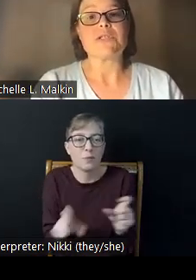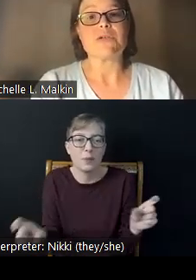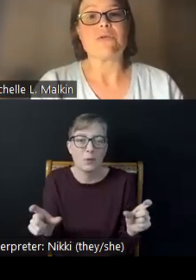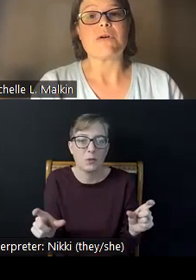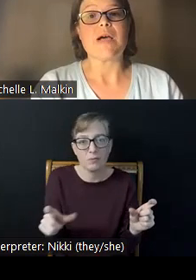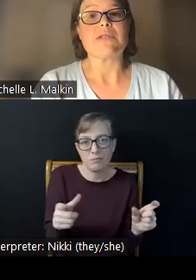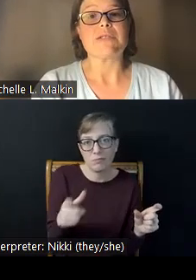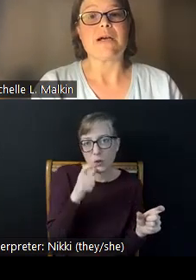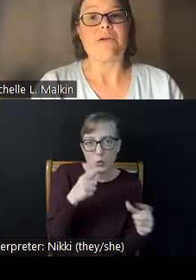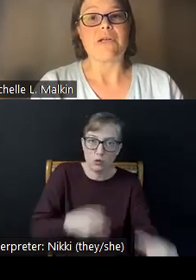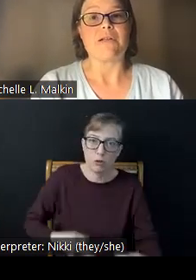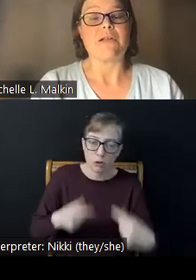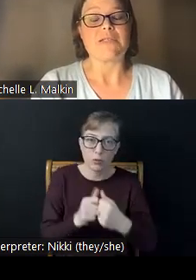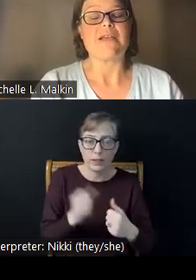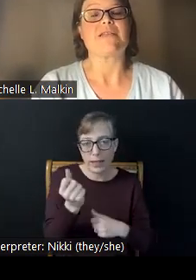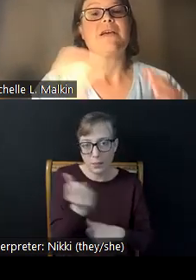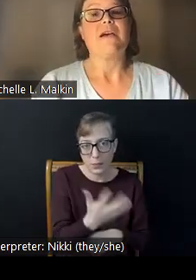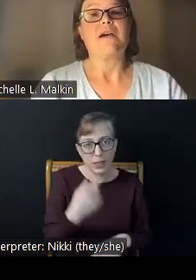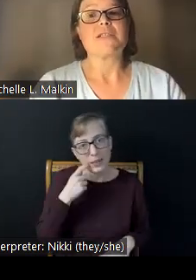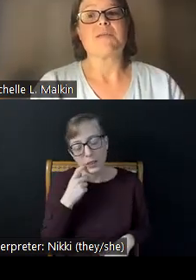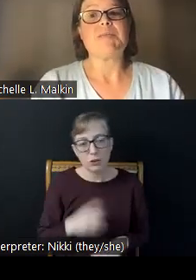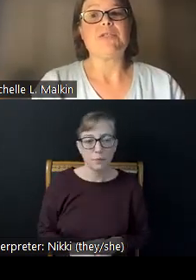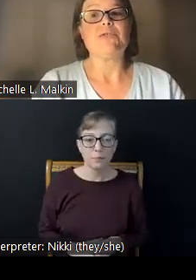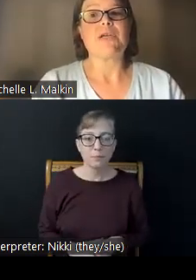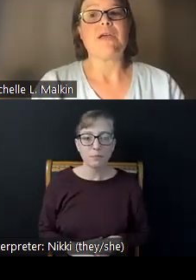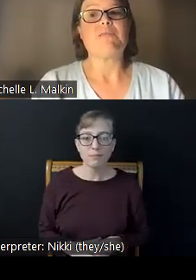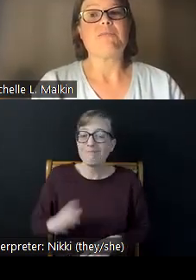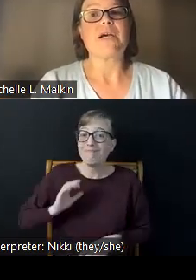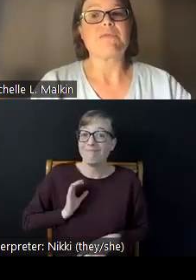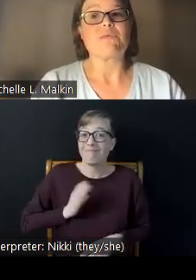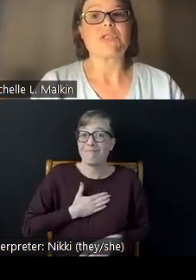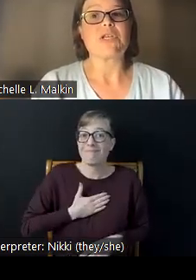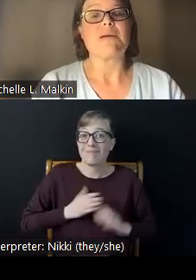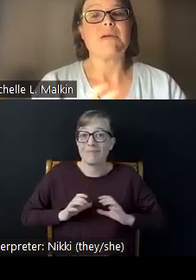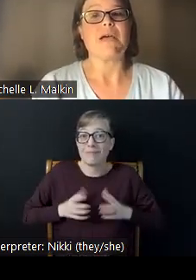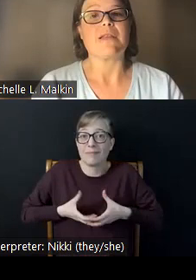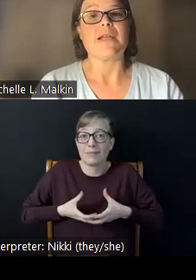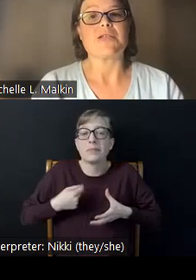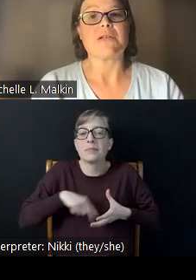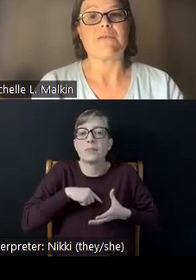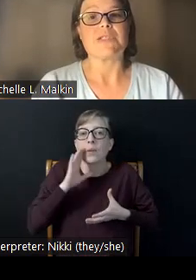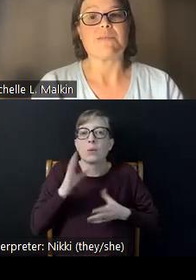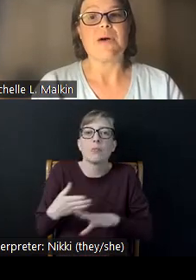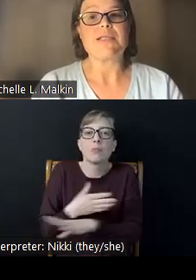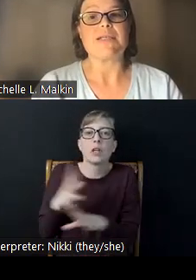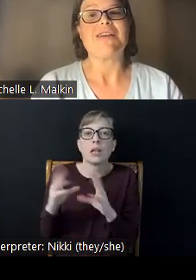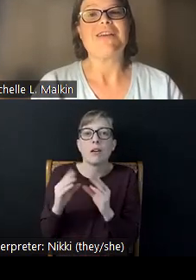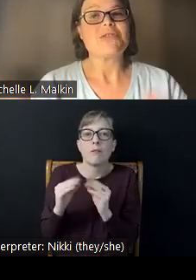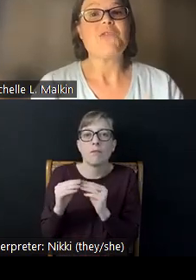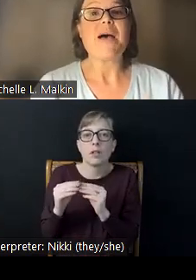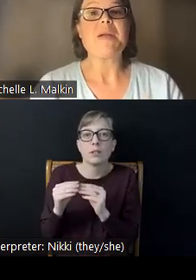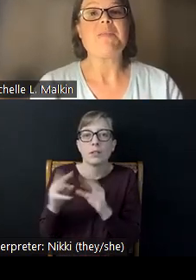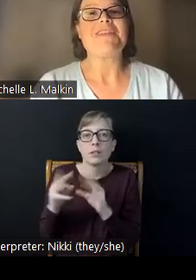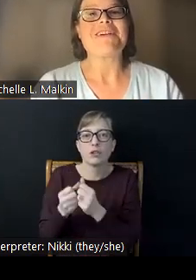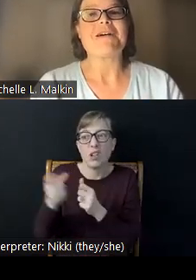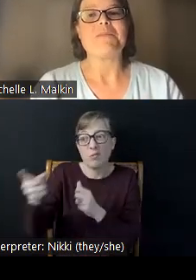the diversion court out in Las Vegas, are actually going to be doing a pre-conference workshop at the national conference in Boston. So